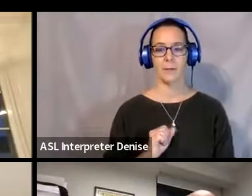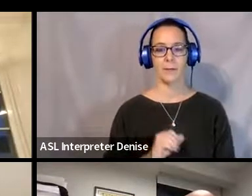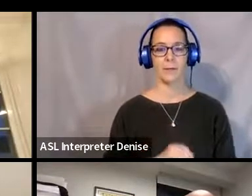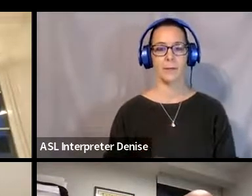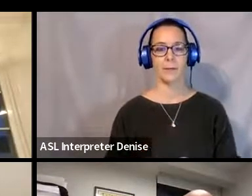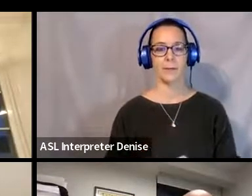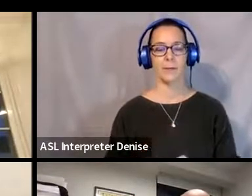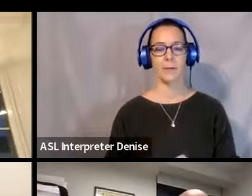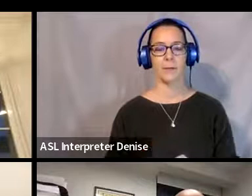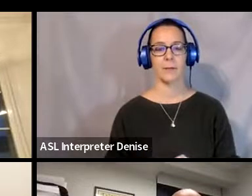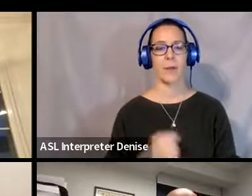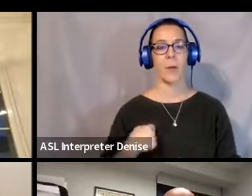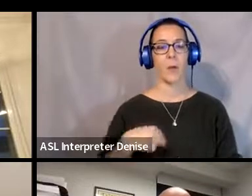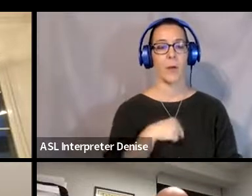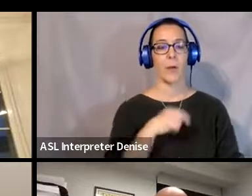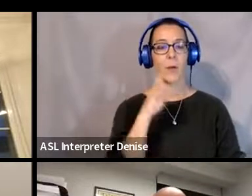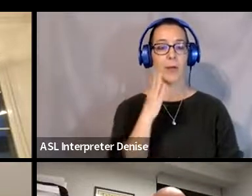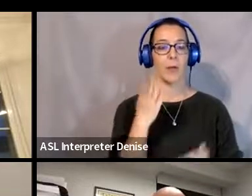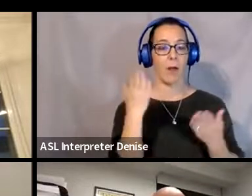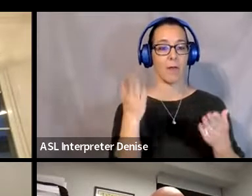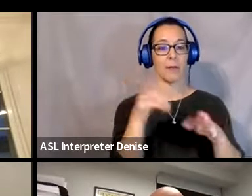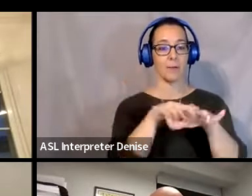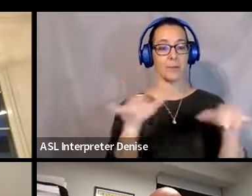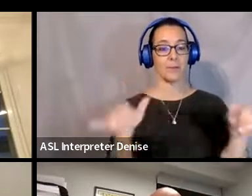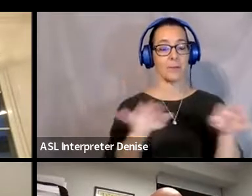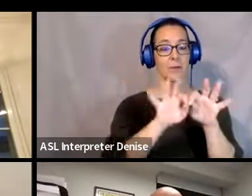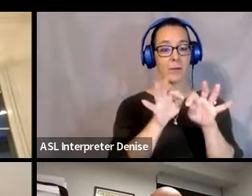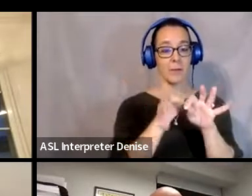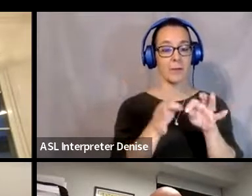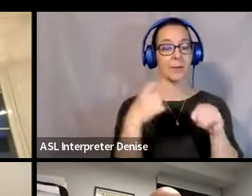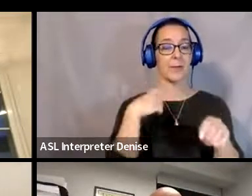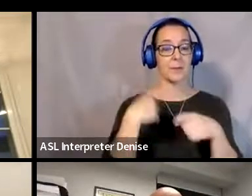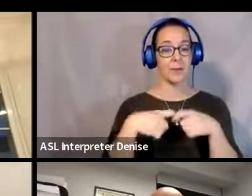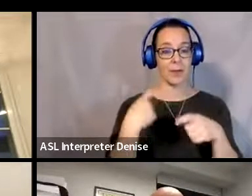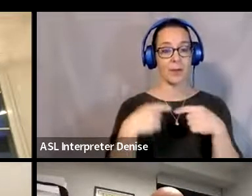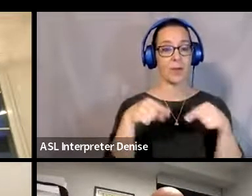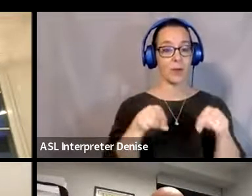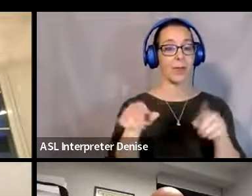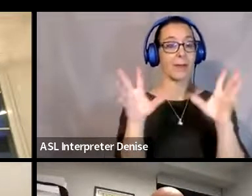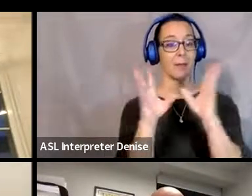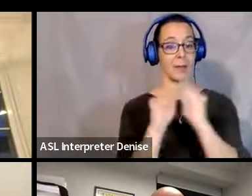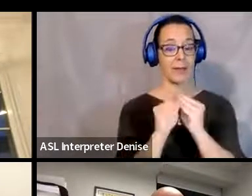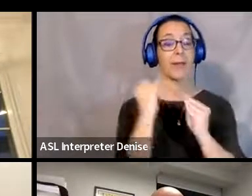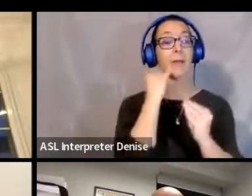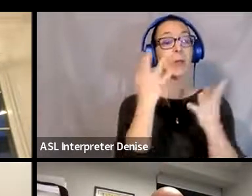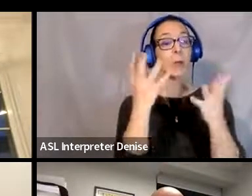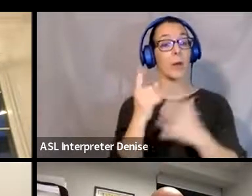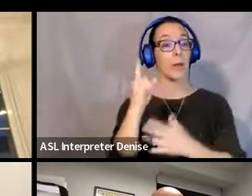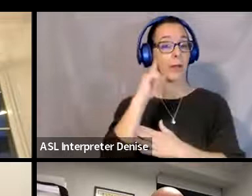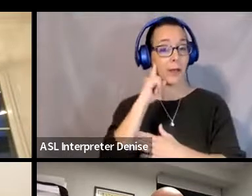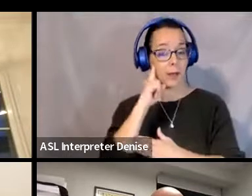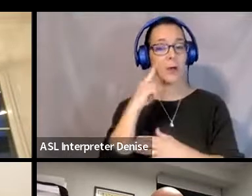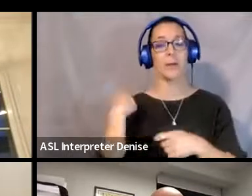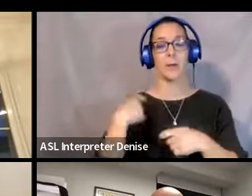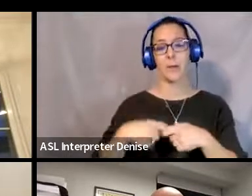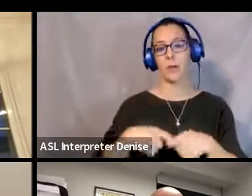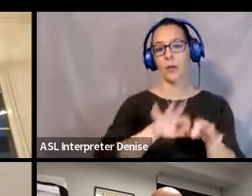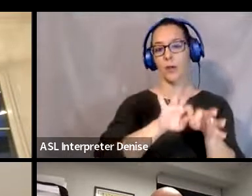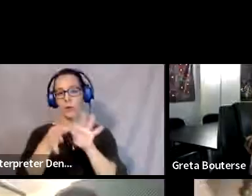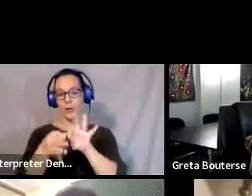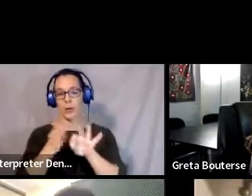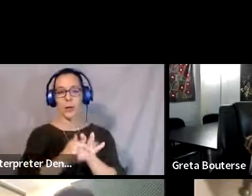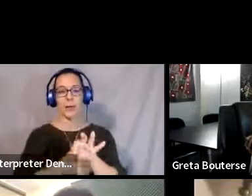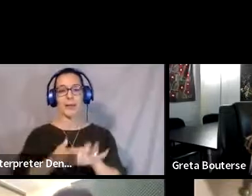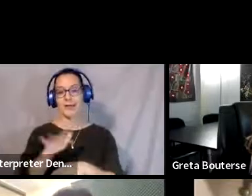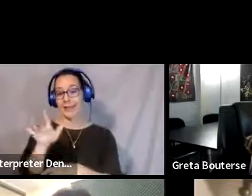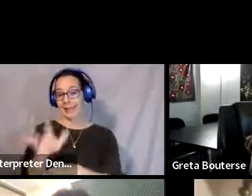We will be offering simultaneous interpretation in Spanish during this meeting. If you wish to hear Spanish interpretation, please click the